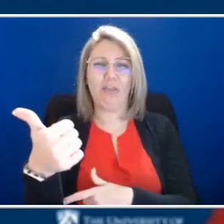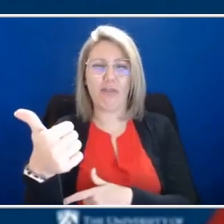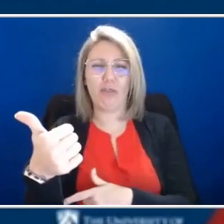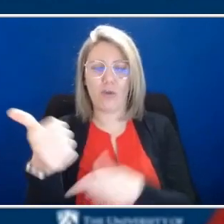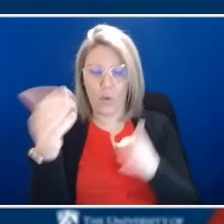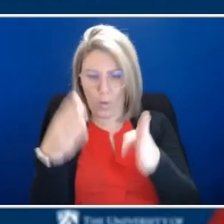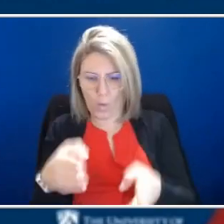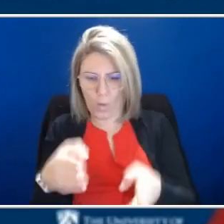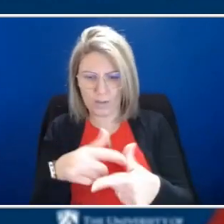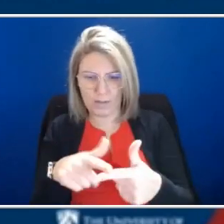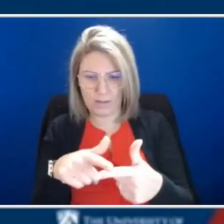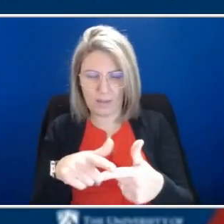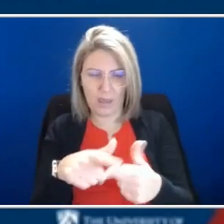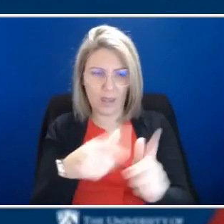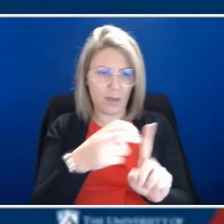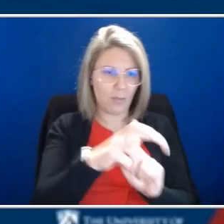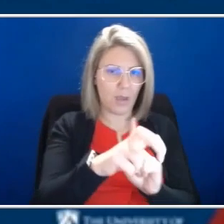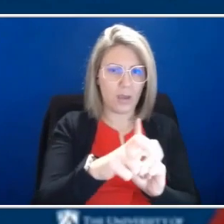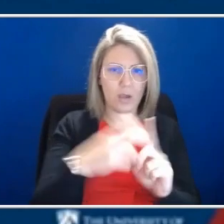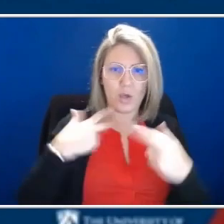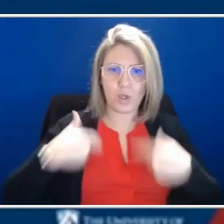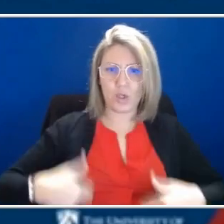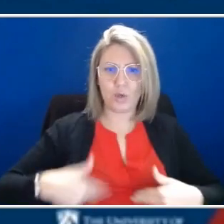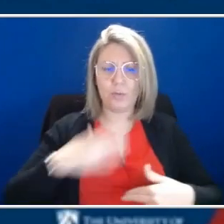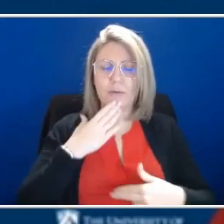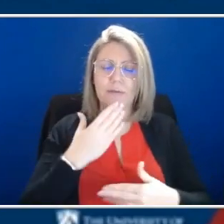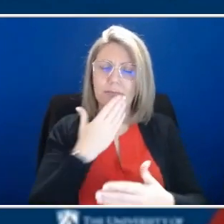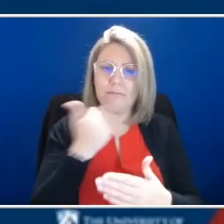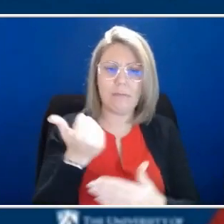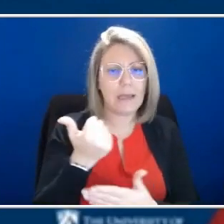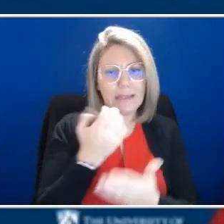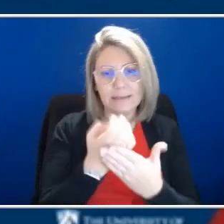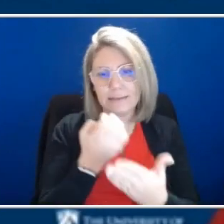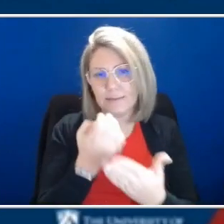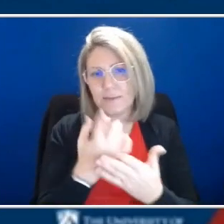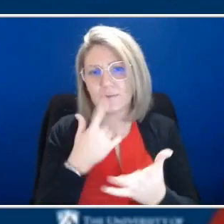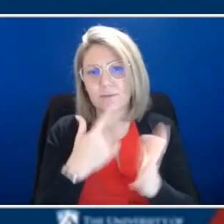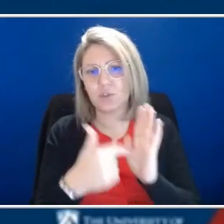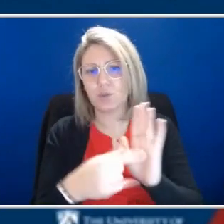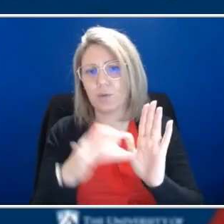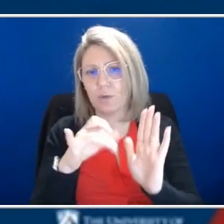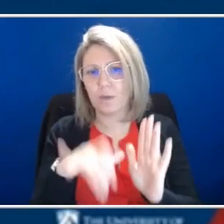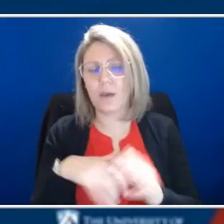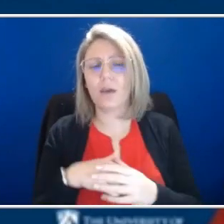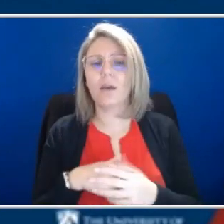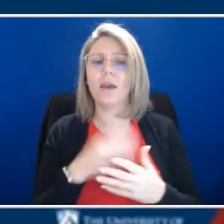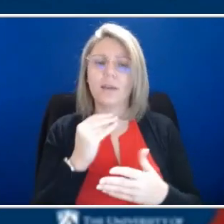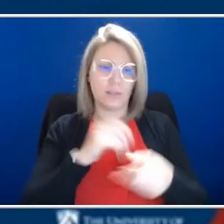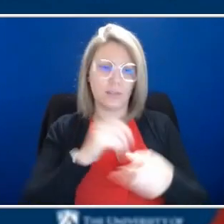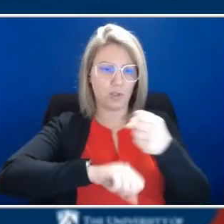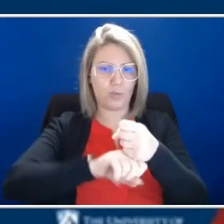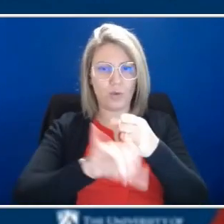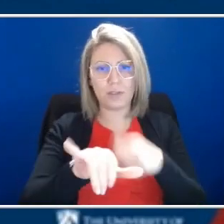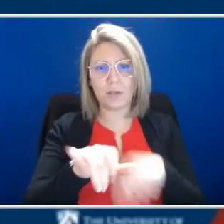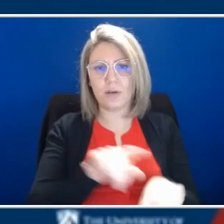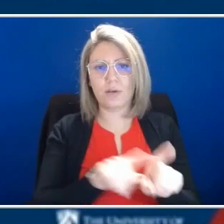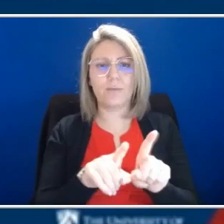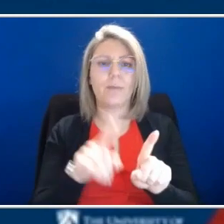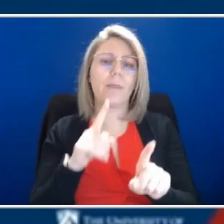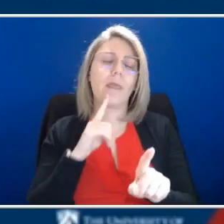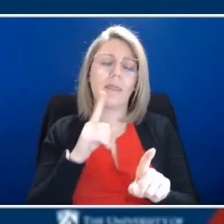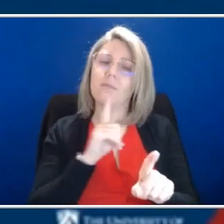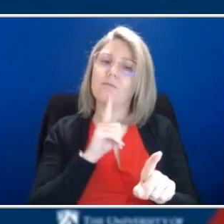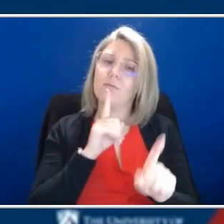really the same thing for SARS-CoV-2. Really the best evidence suggests that and supports that. And so I think this is vitally important